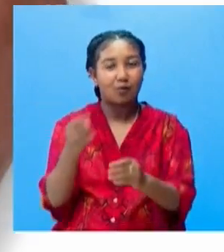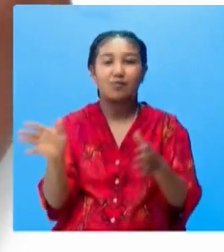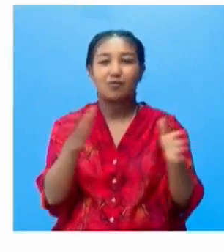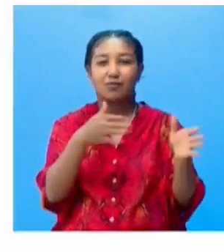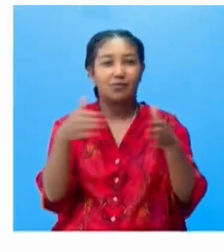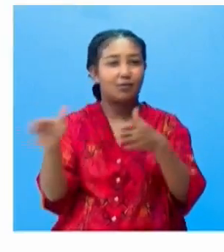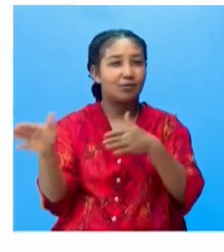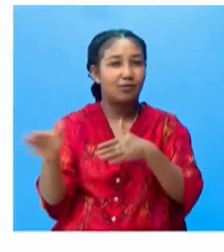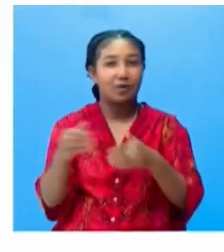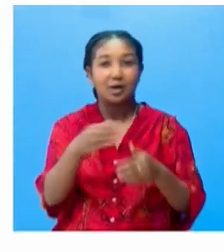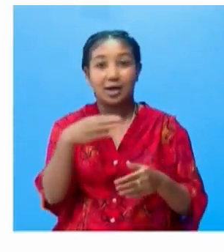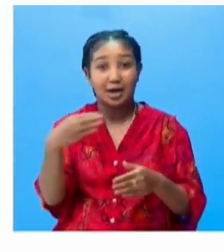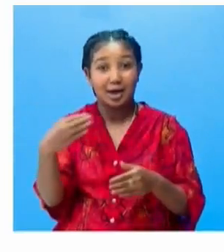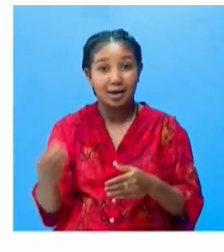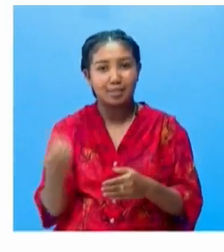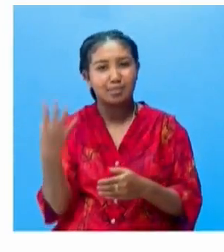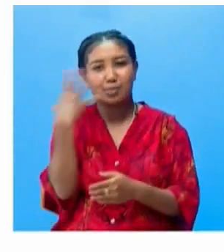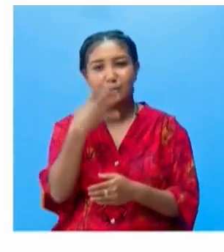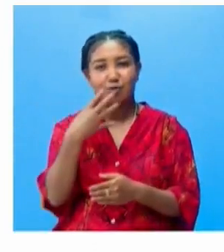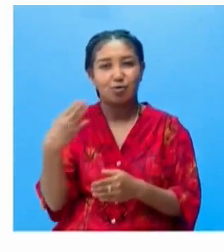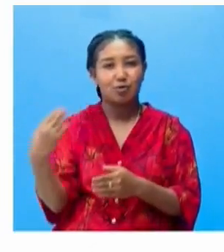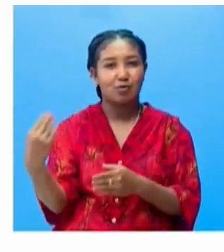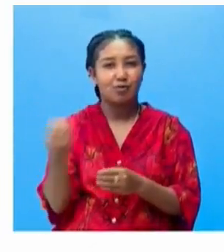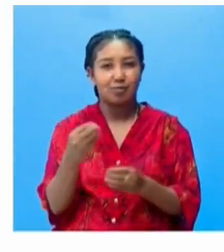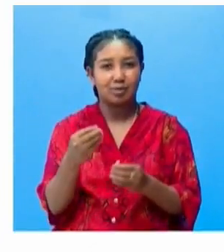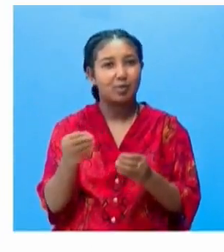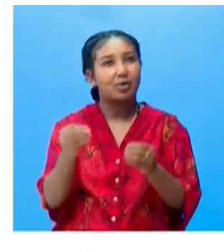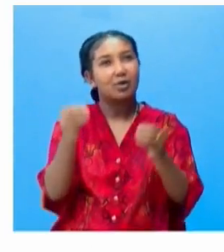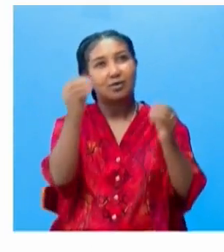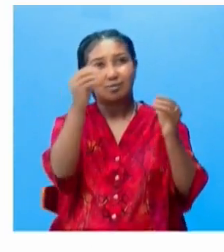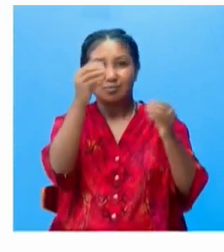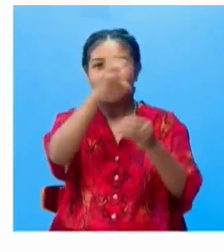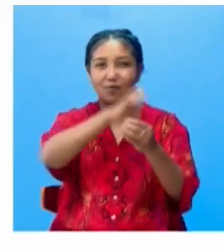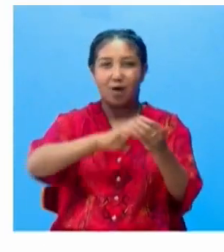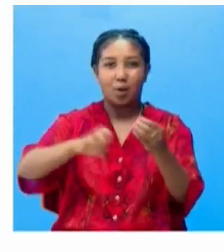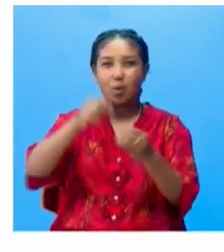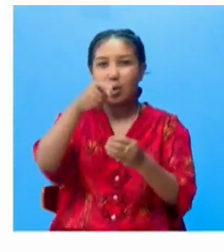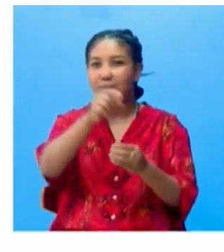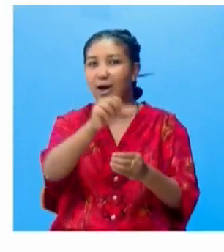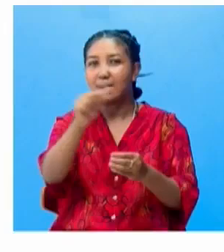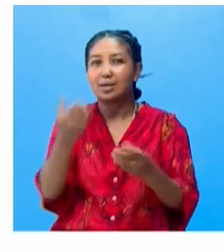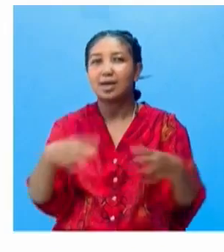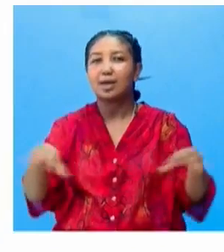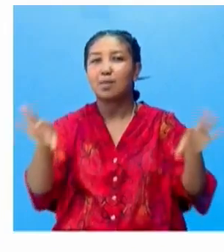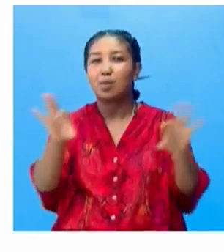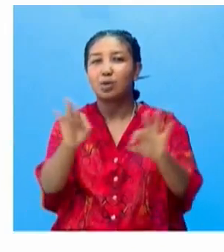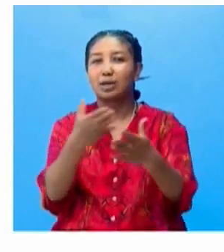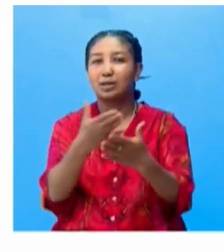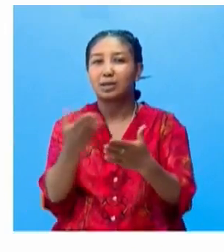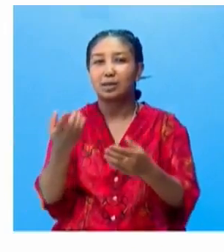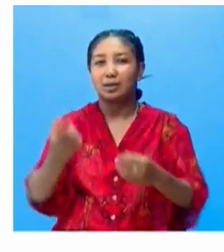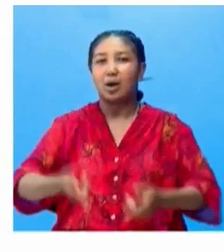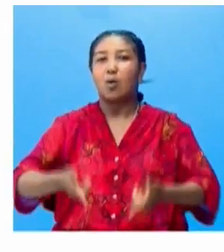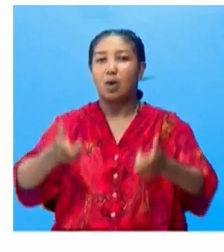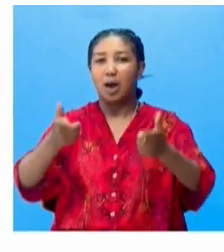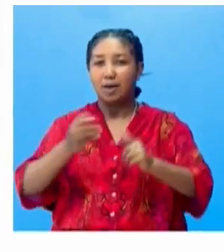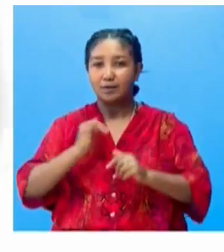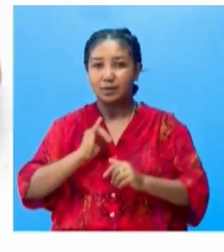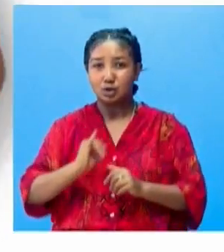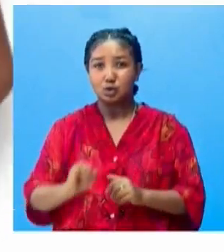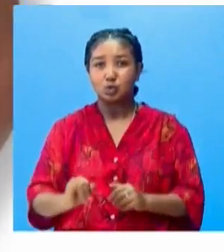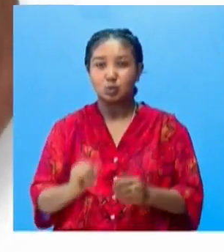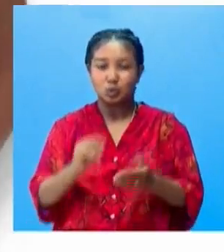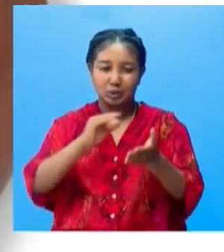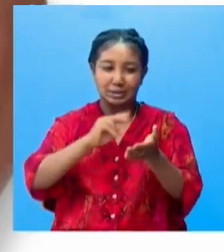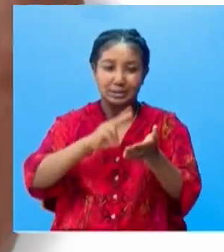air and beautiful environment. What other important thing in our life is to